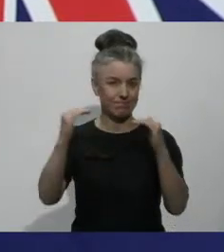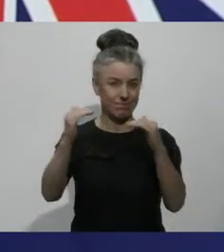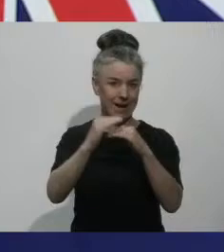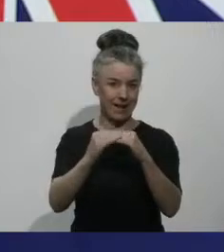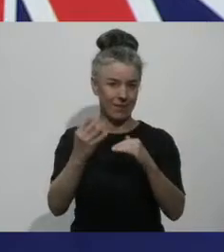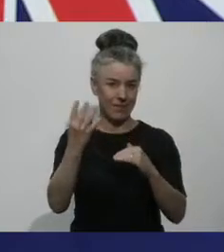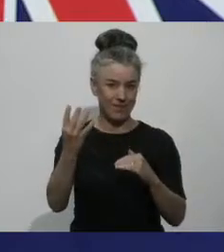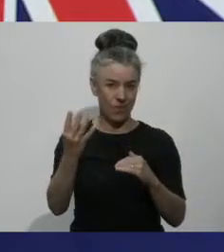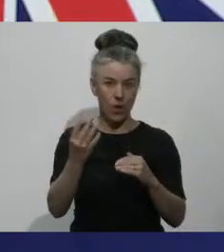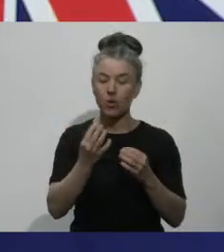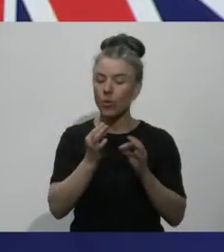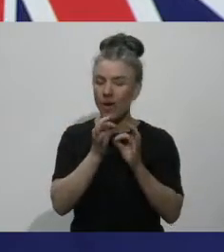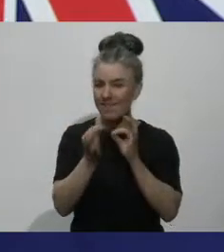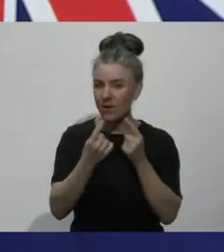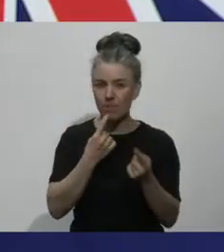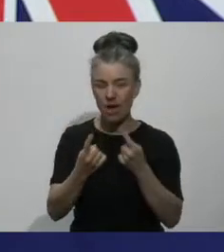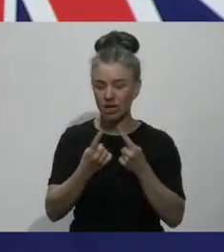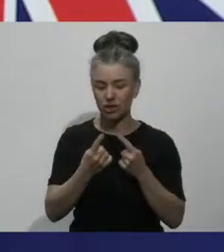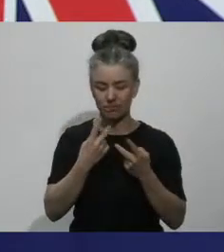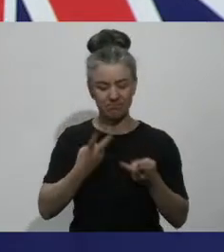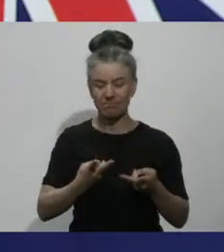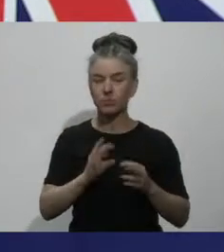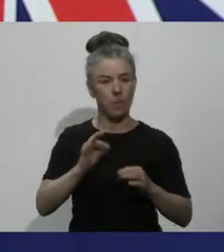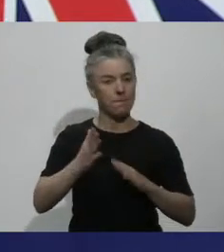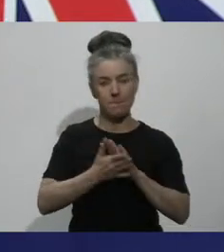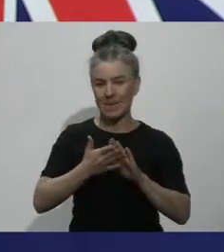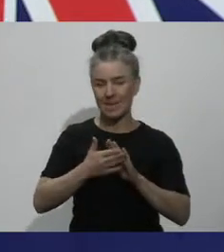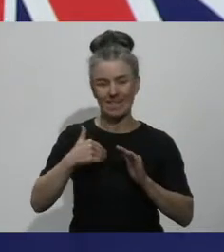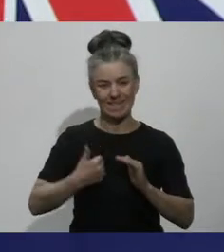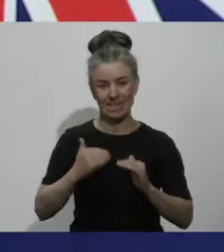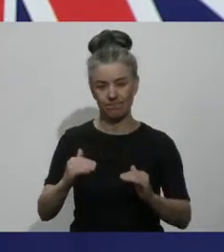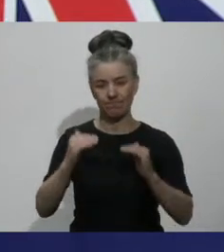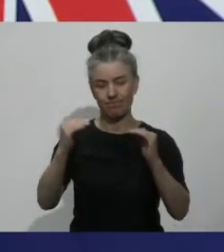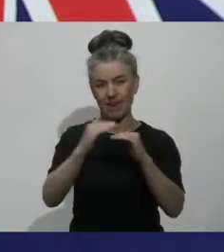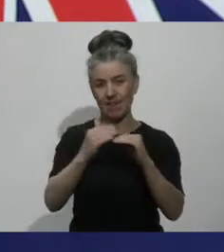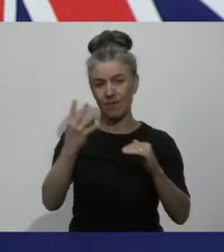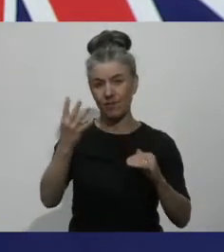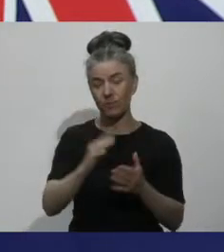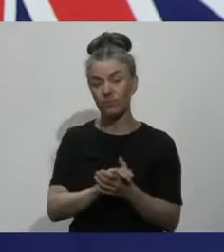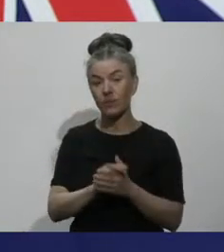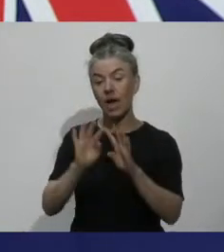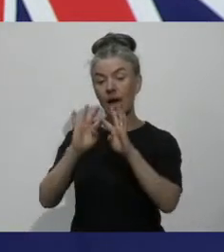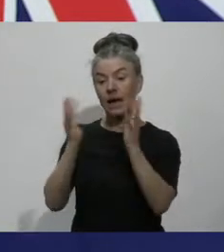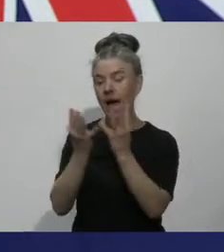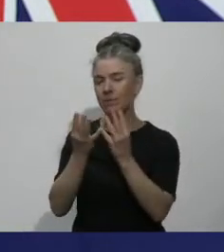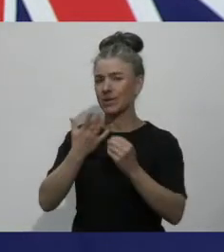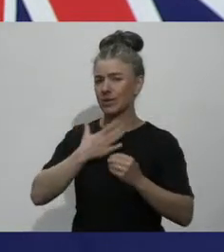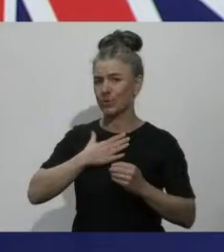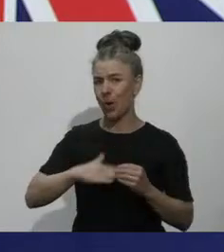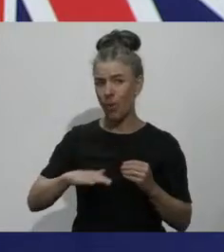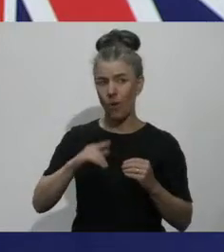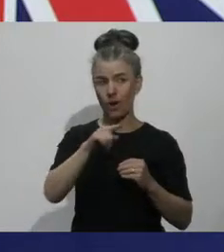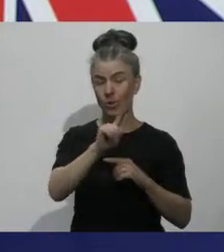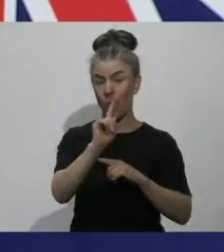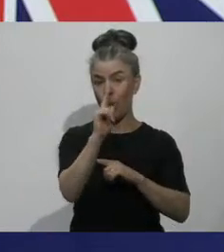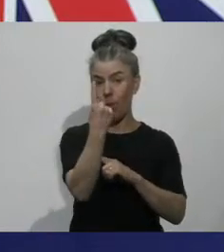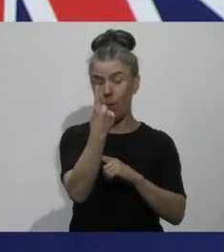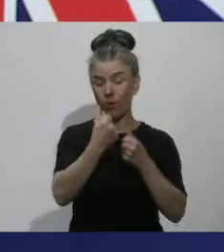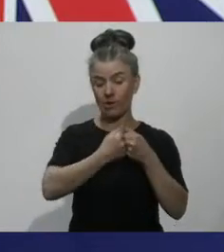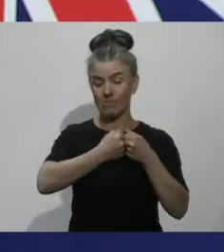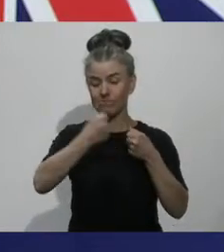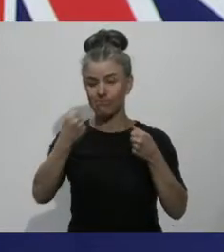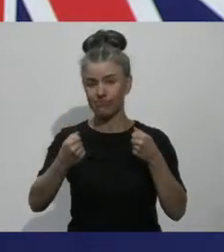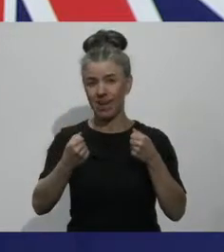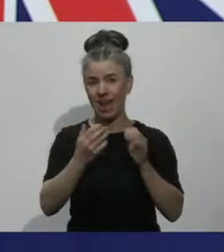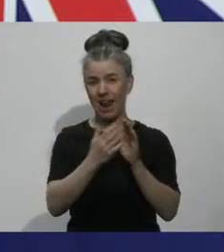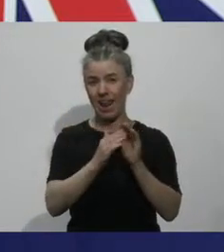lockdown. Cabinet also does not want Auckland to be in level 3 any longer than is needed to ensure the